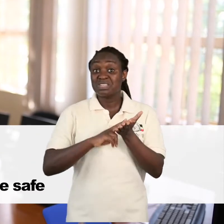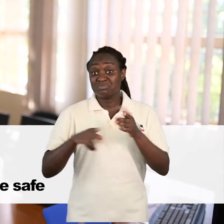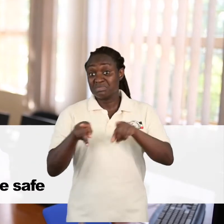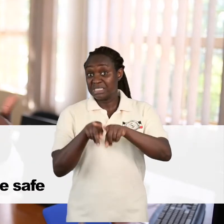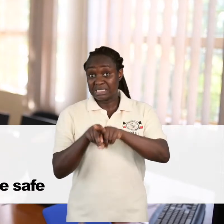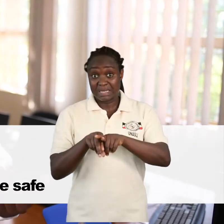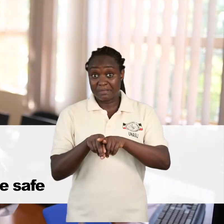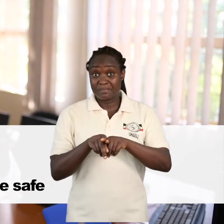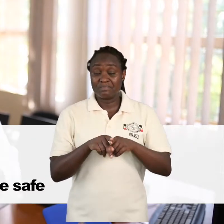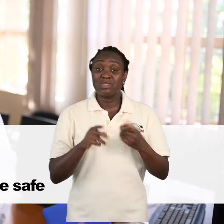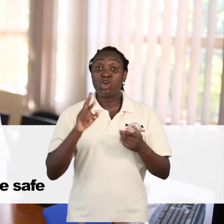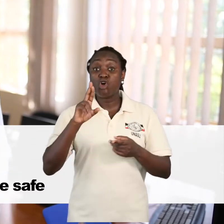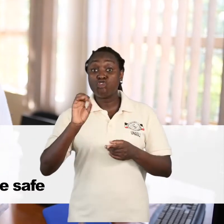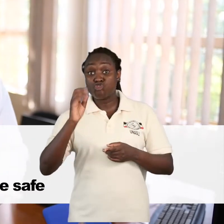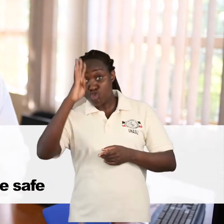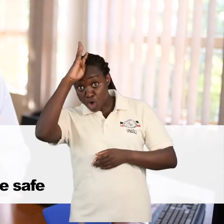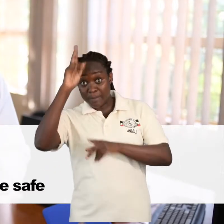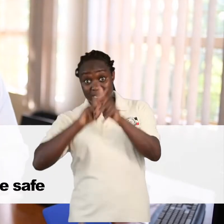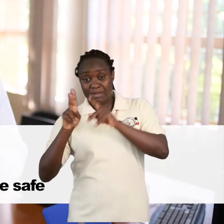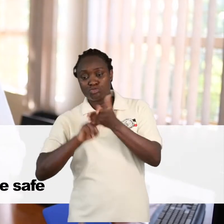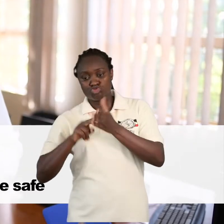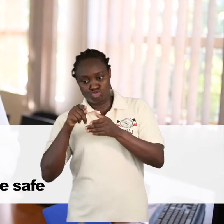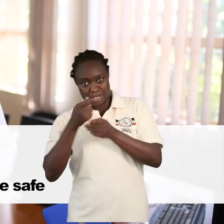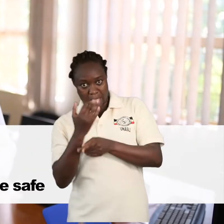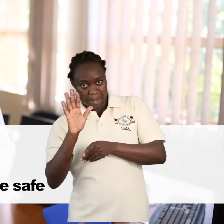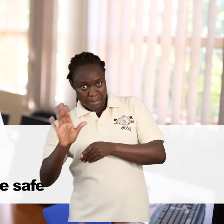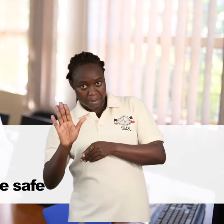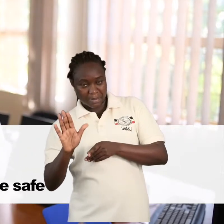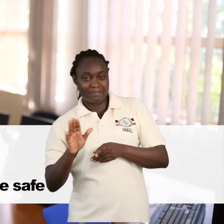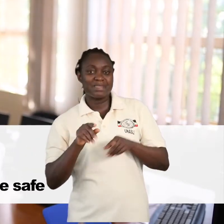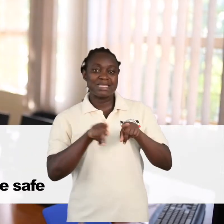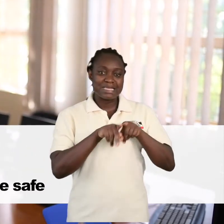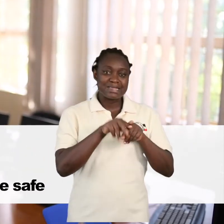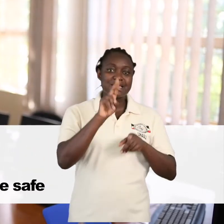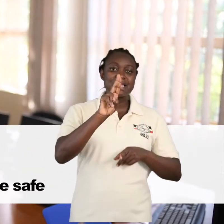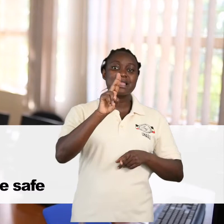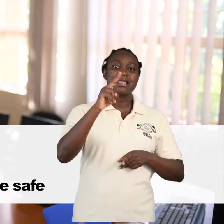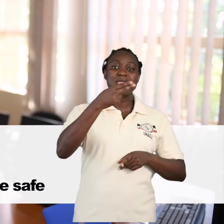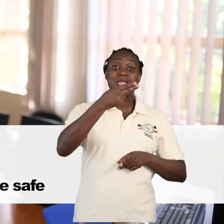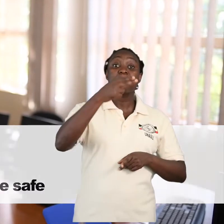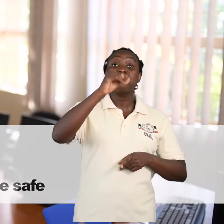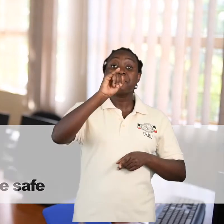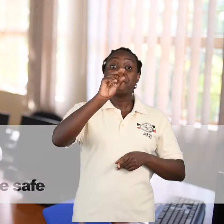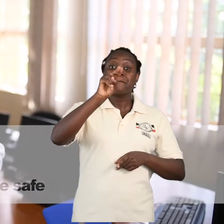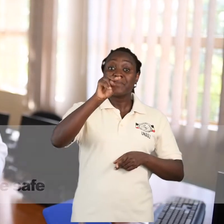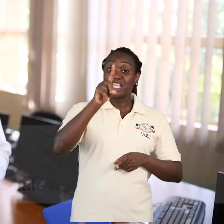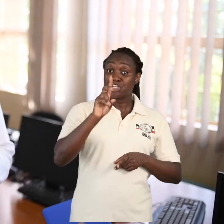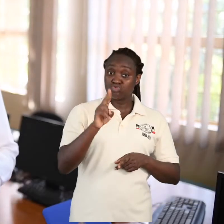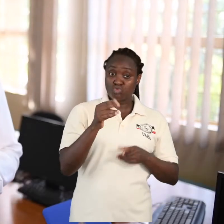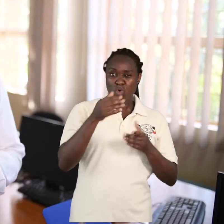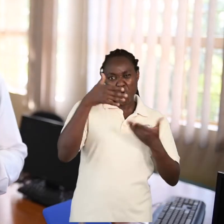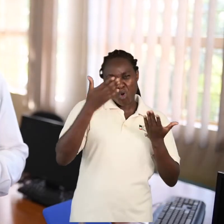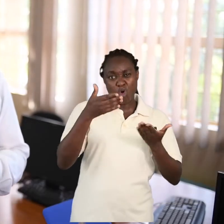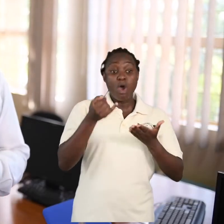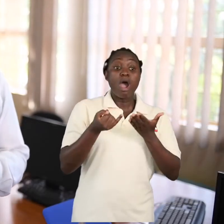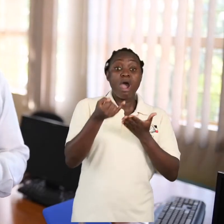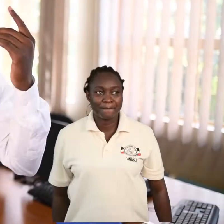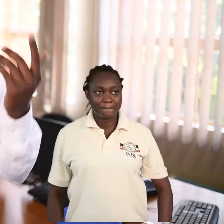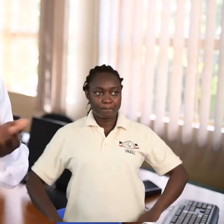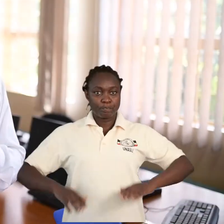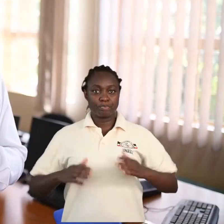numerals are used by the Roman, then the Hindu-Arabic numerals were used by the